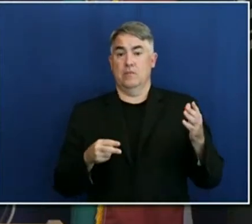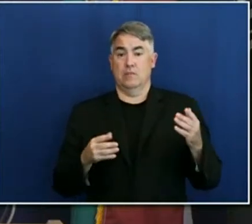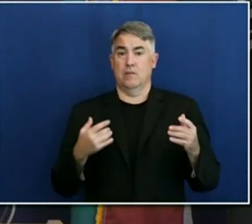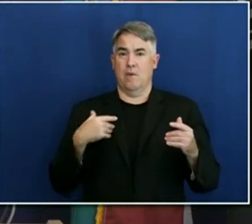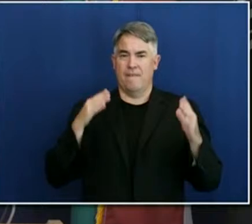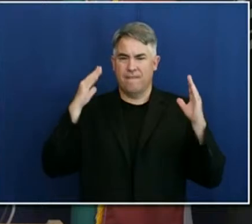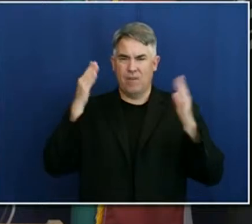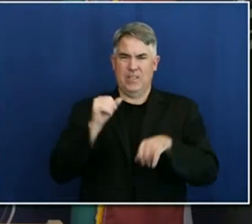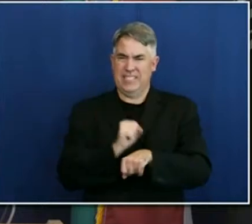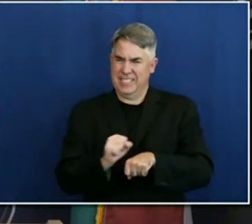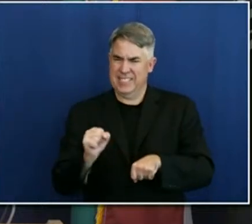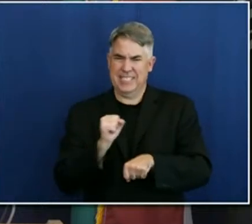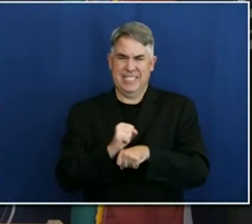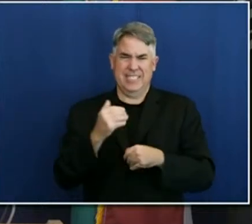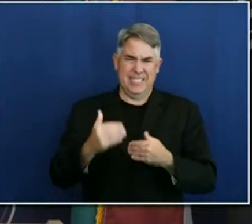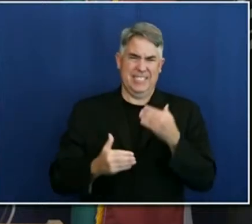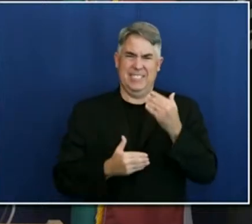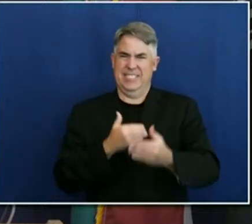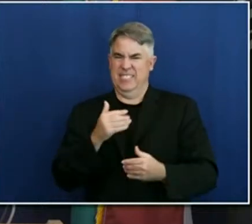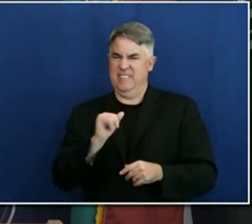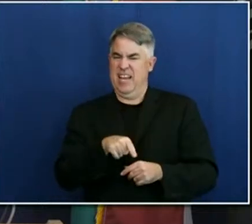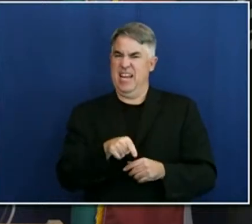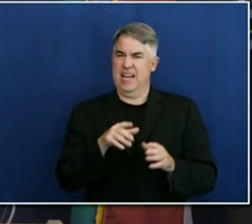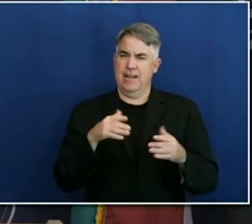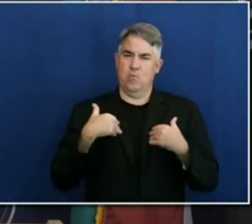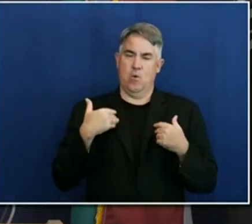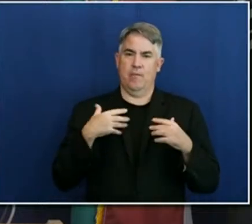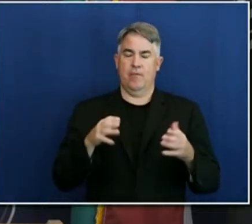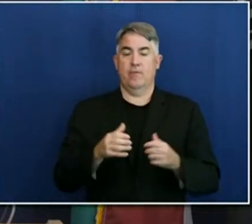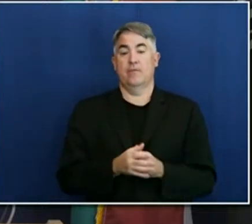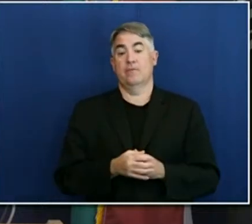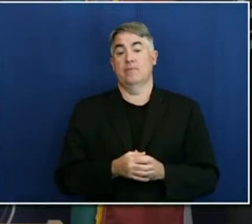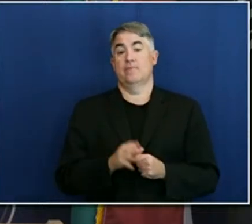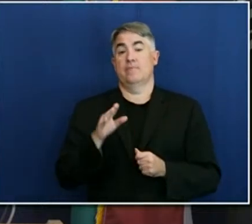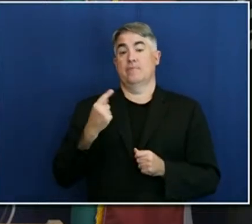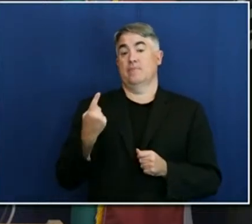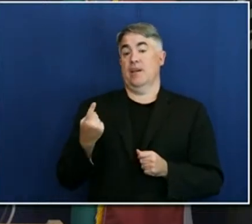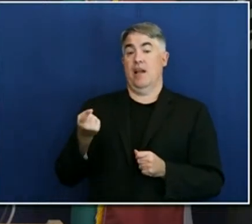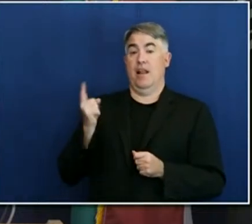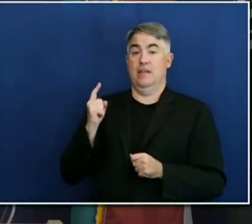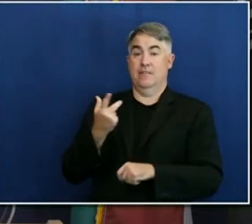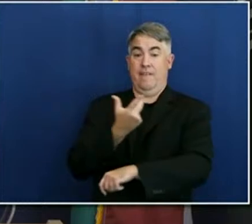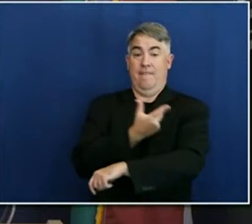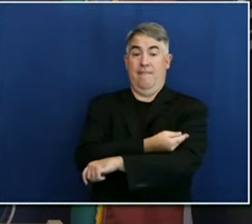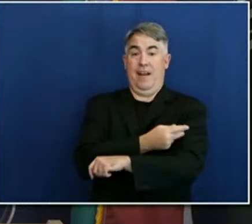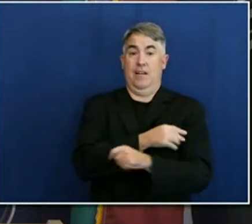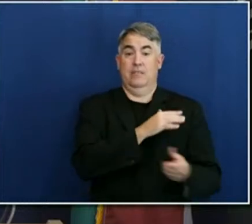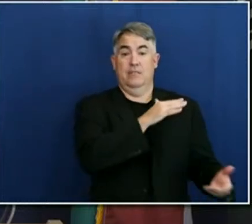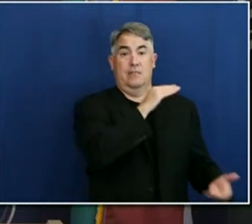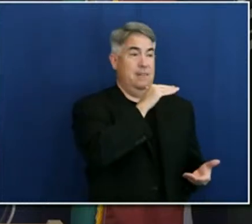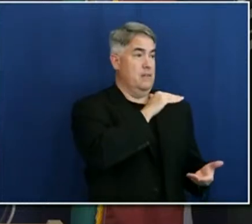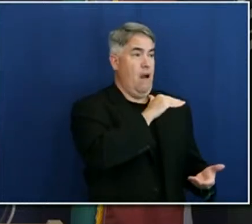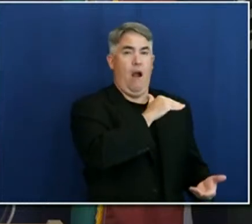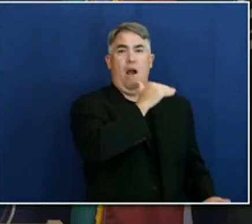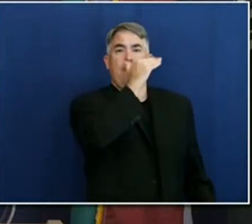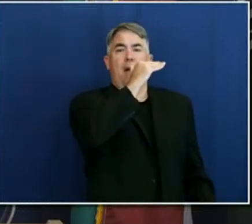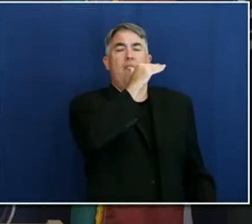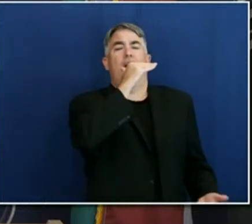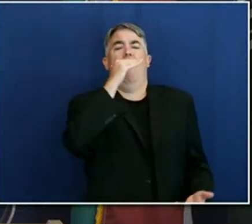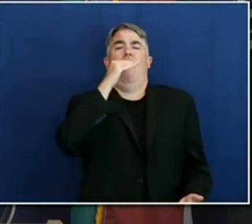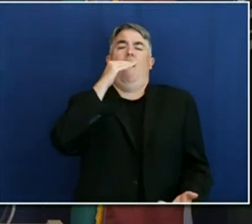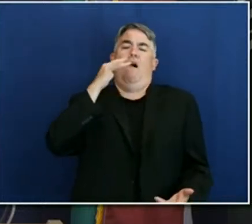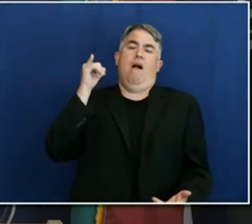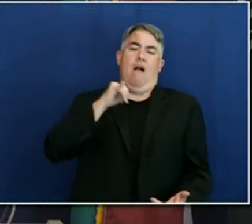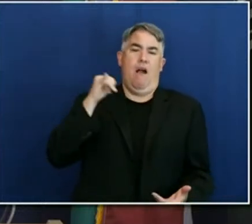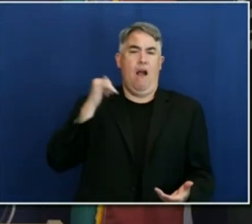as we proceed through this. I will share with you, last week we had a big jump in the number of vaccines we received, week over week, significant increase.